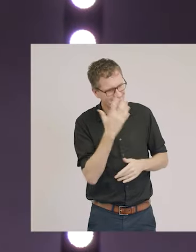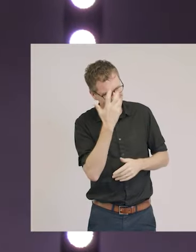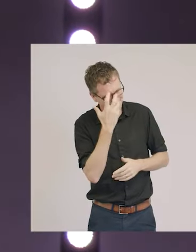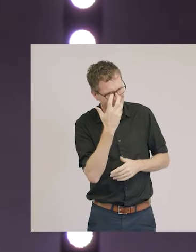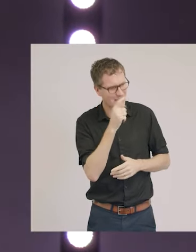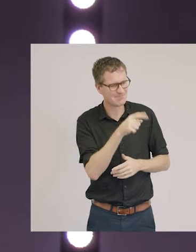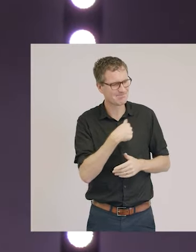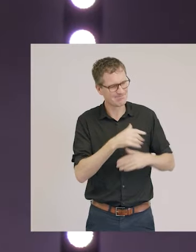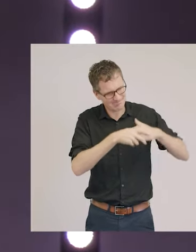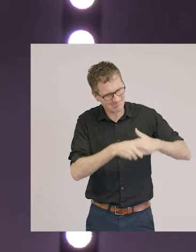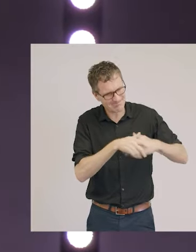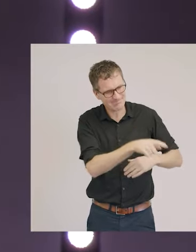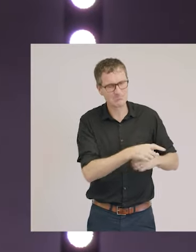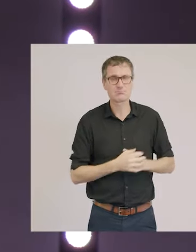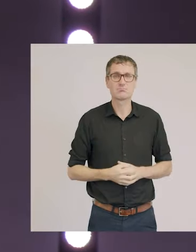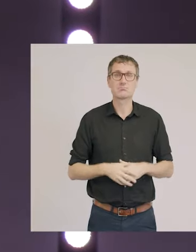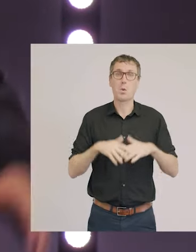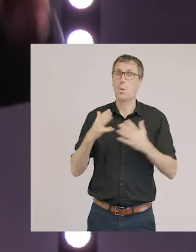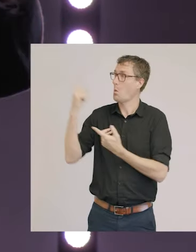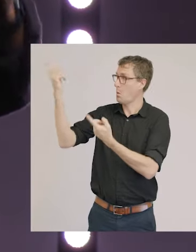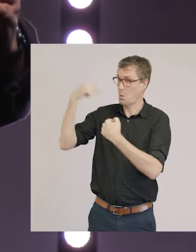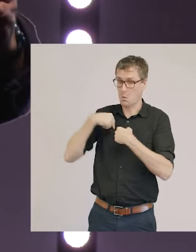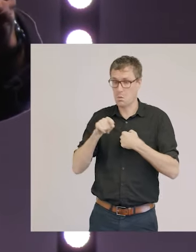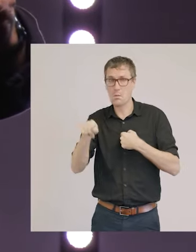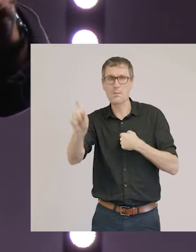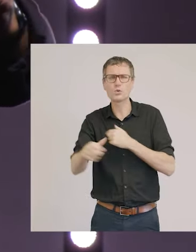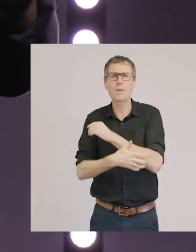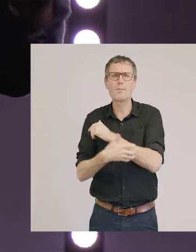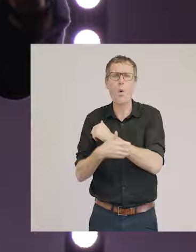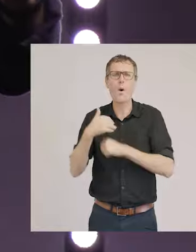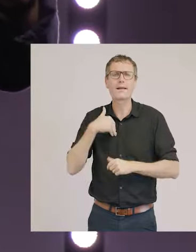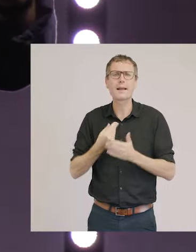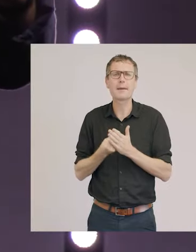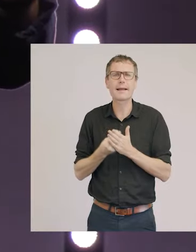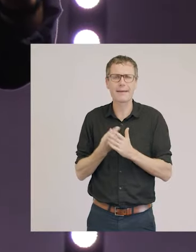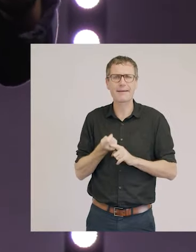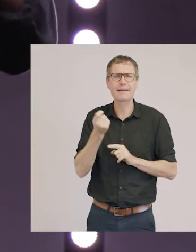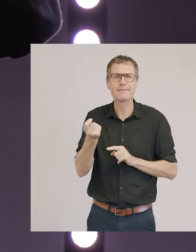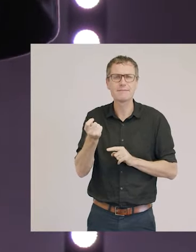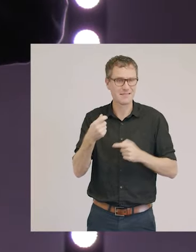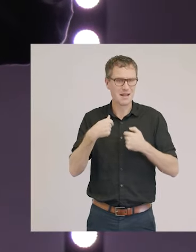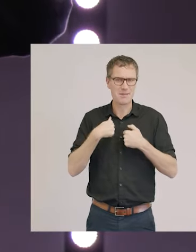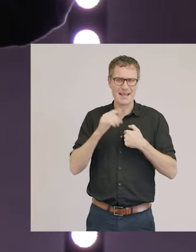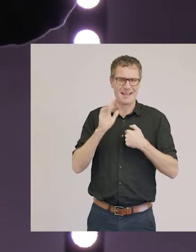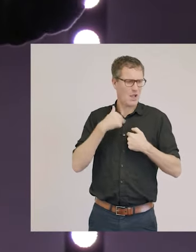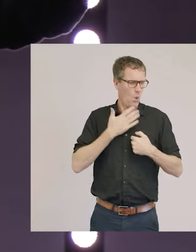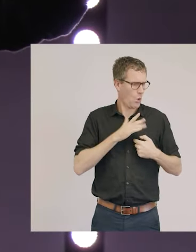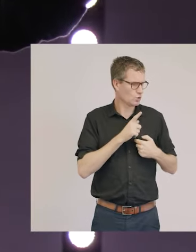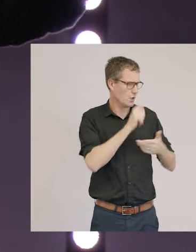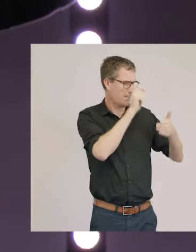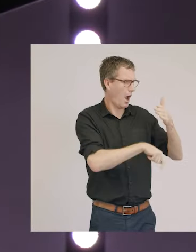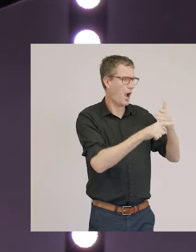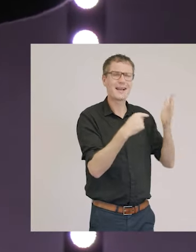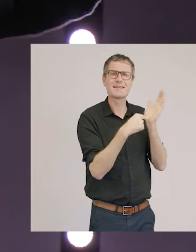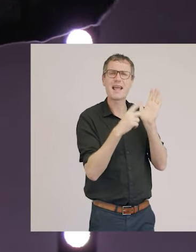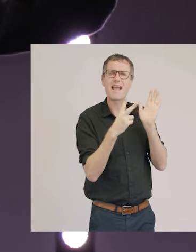to me, hey, there's somebody there that really needs some money and I want to buy a 500, you know, centimetre TV, and God